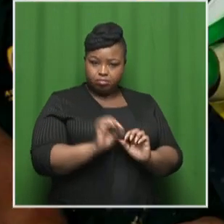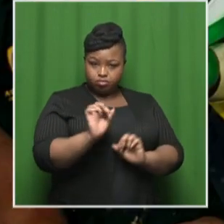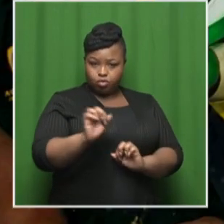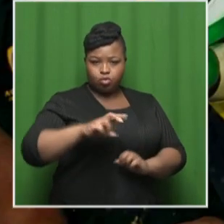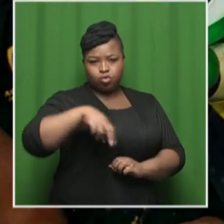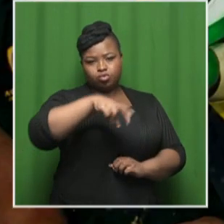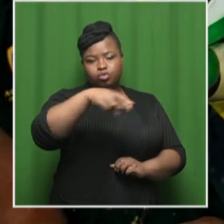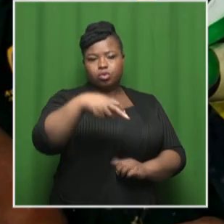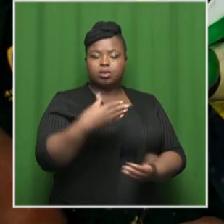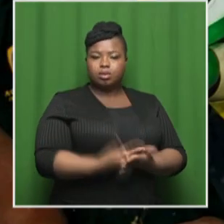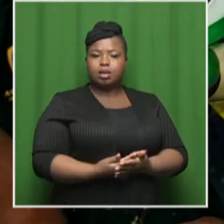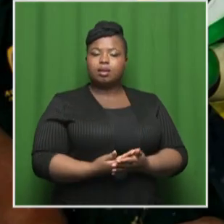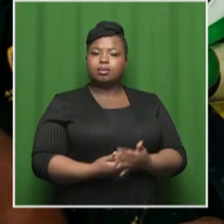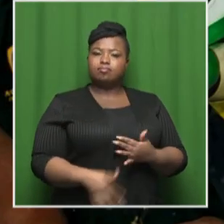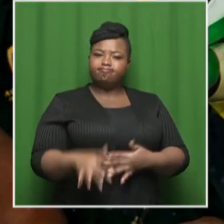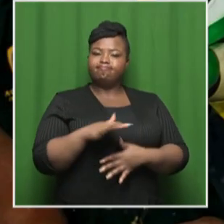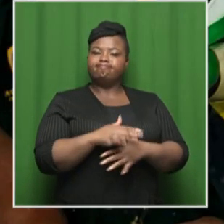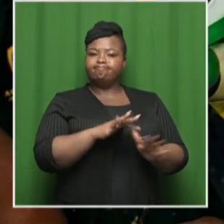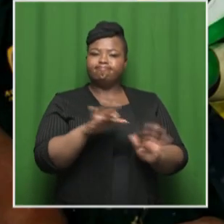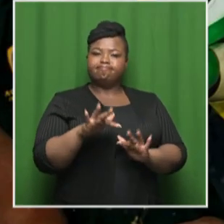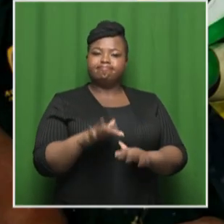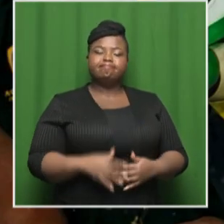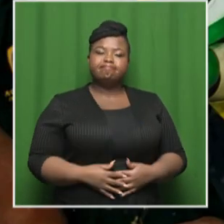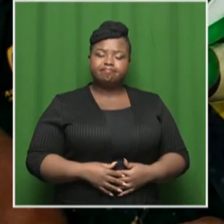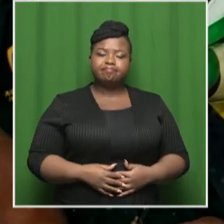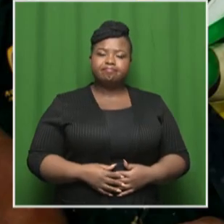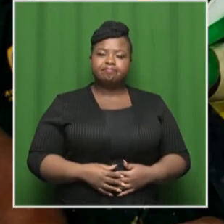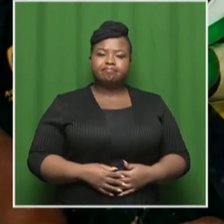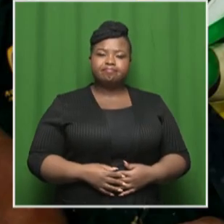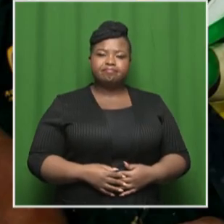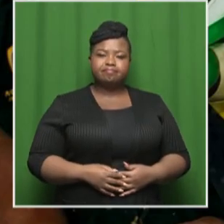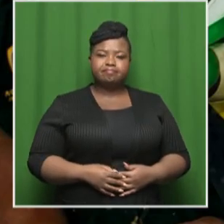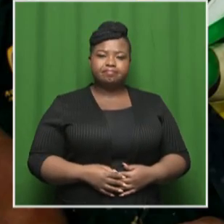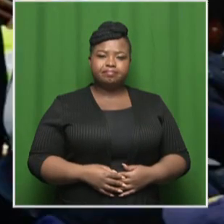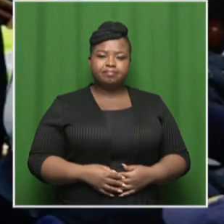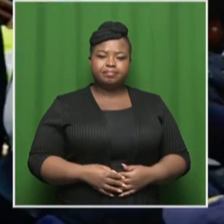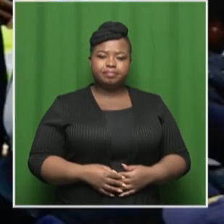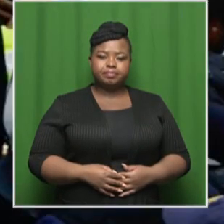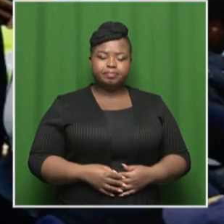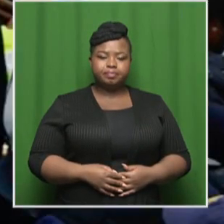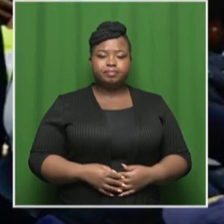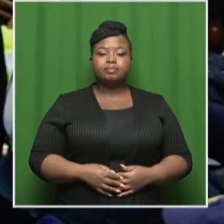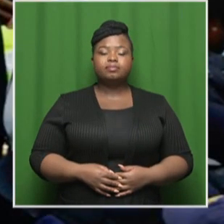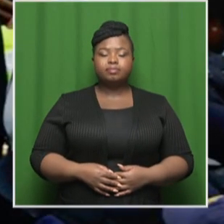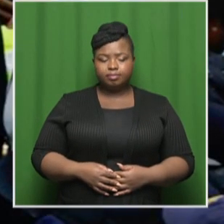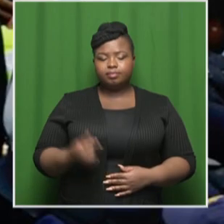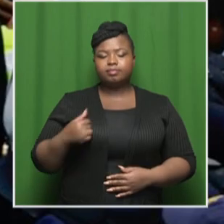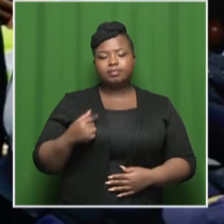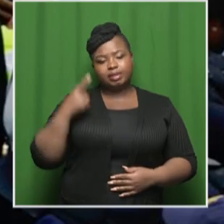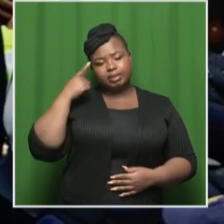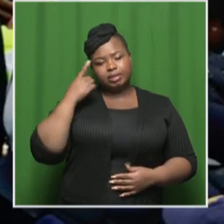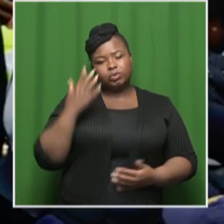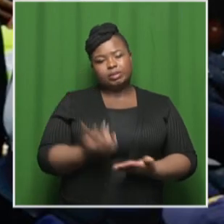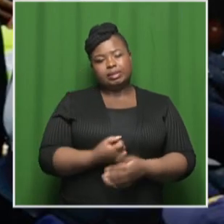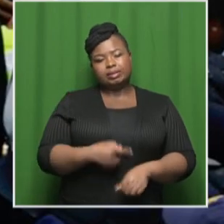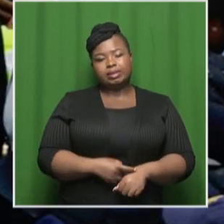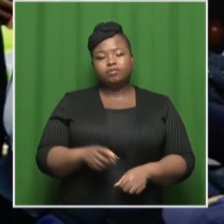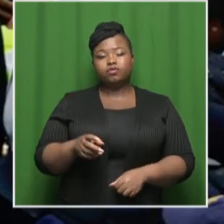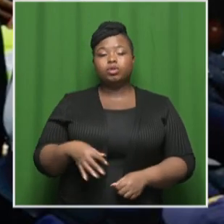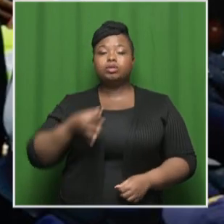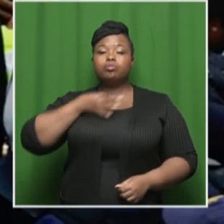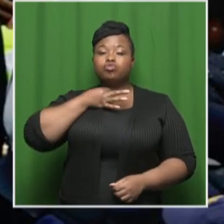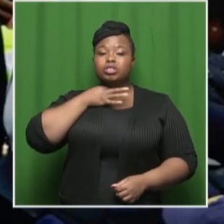gets the appropriate pedestal that it deserves come 2026? I think it will take time. The British and Irish